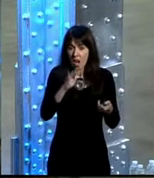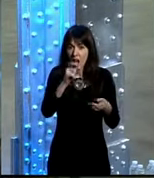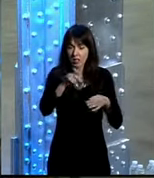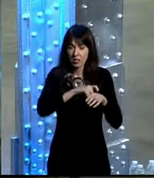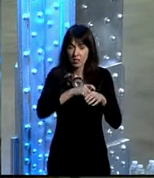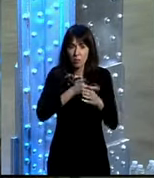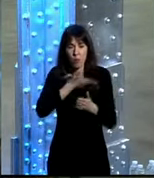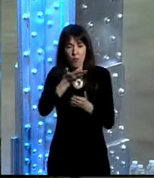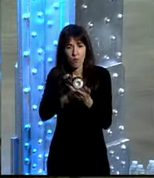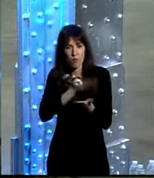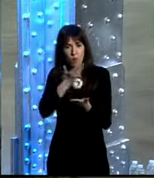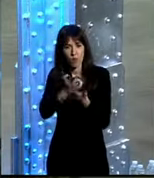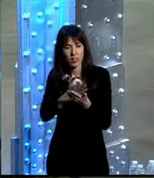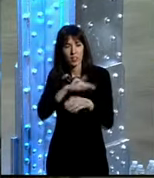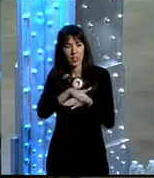it. So